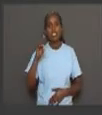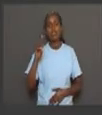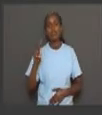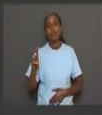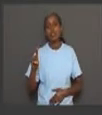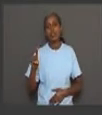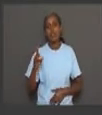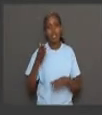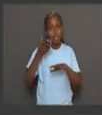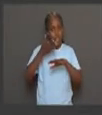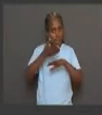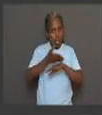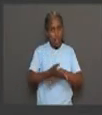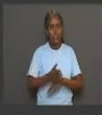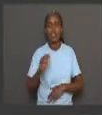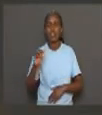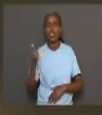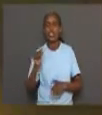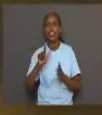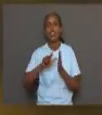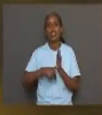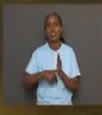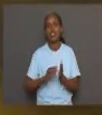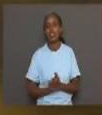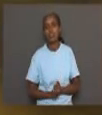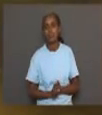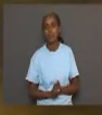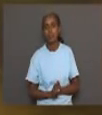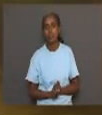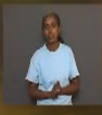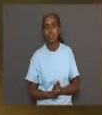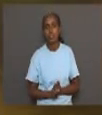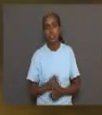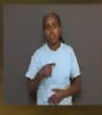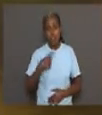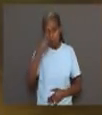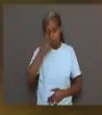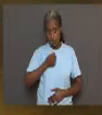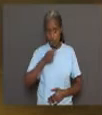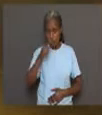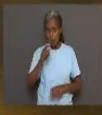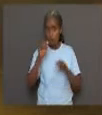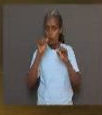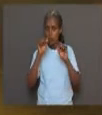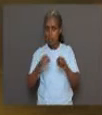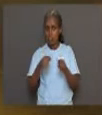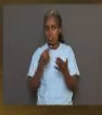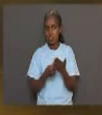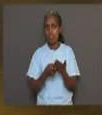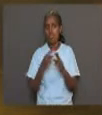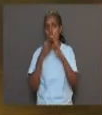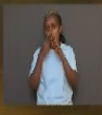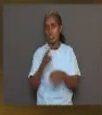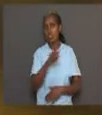displacement after 10 seconds. I am confident that you can answer this question,